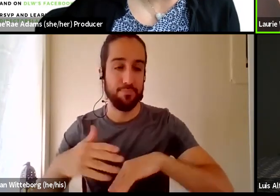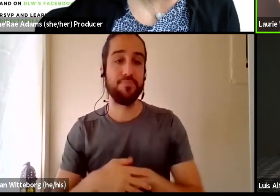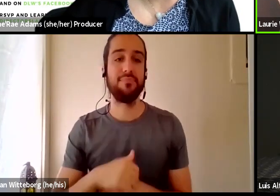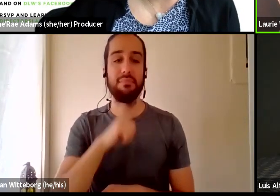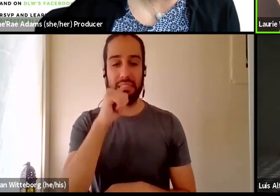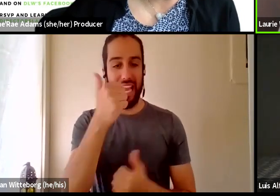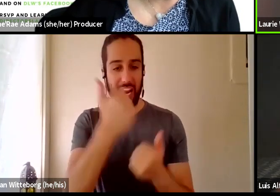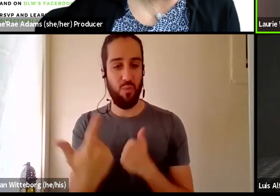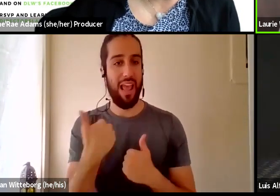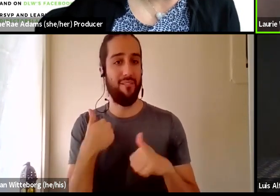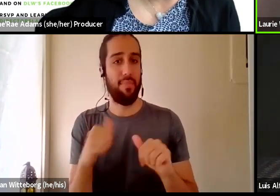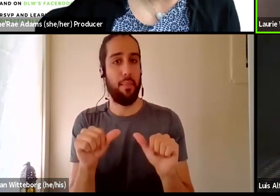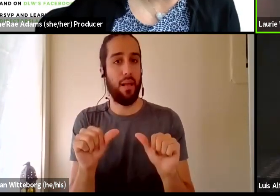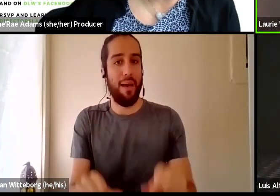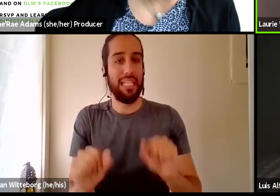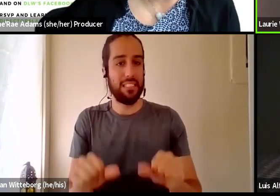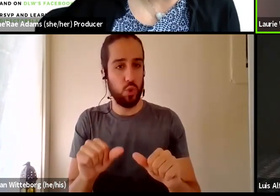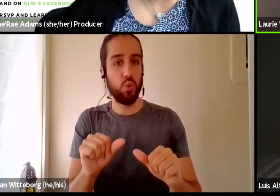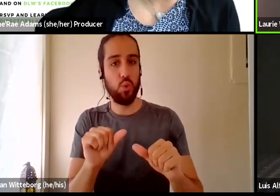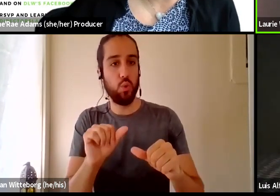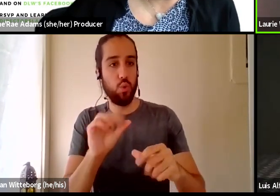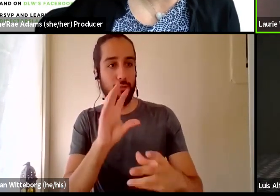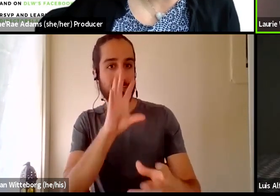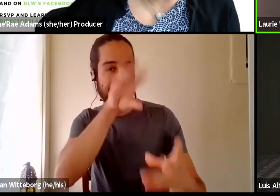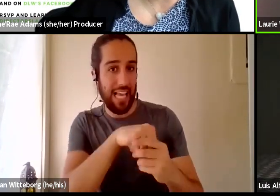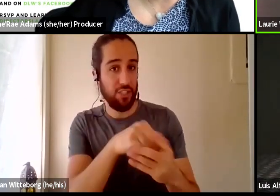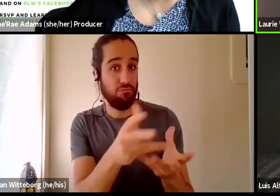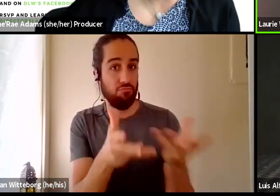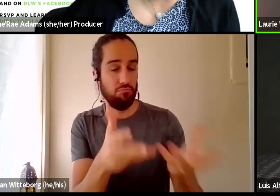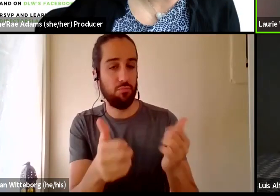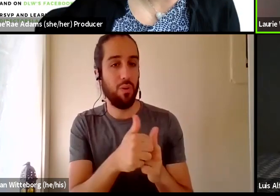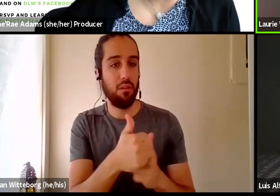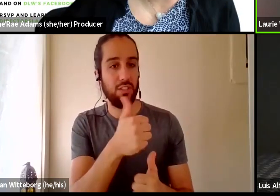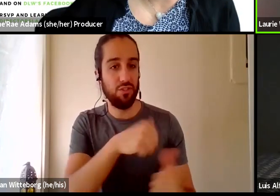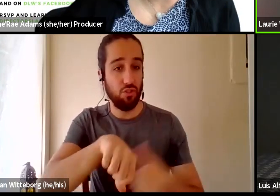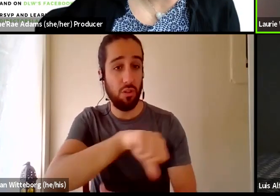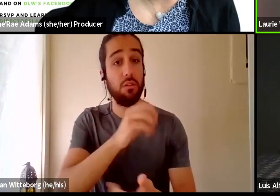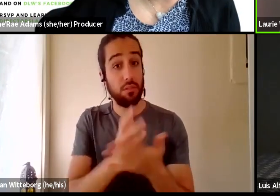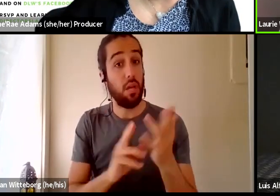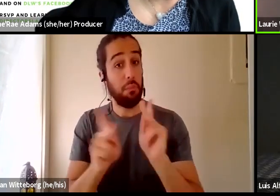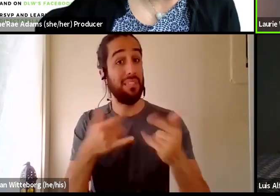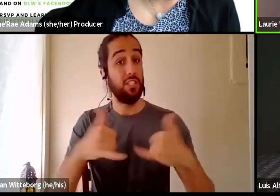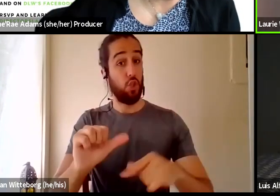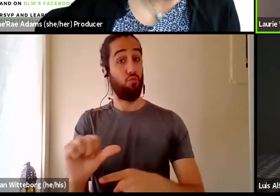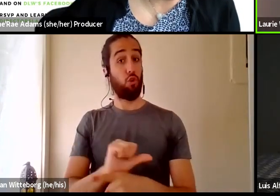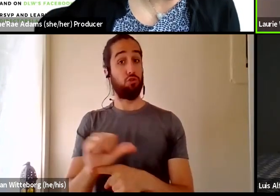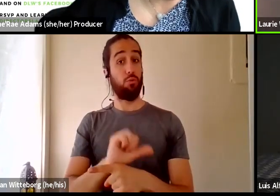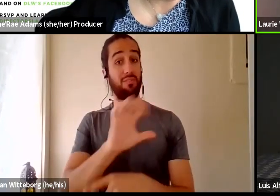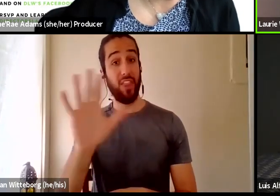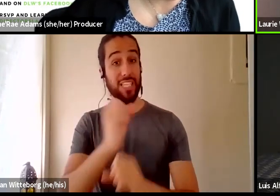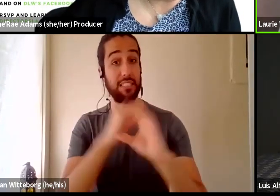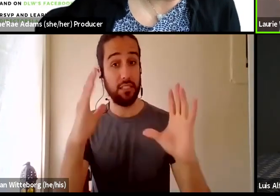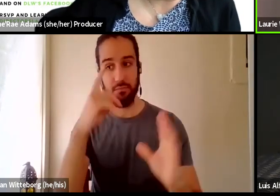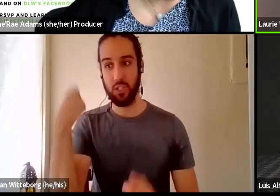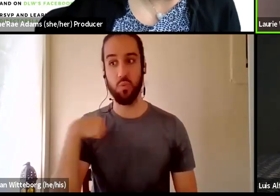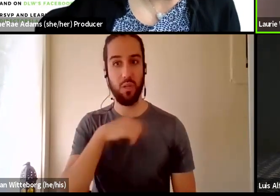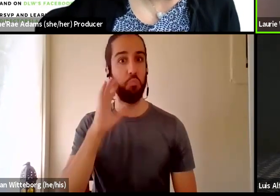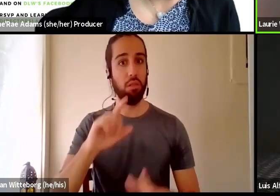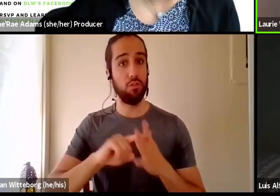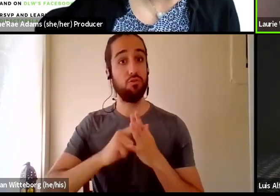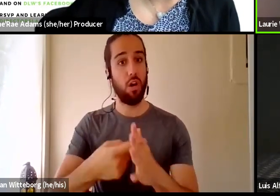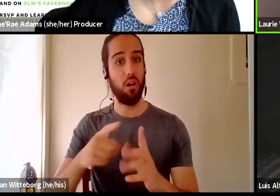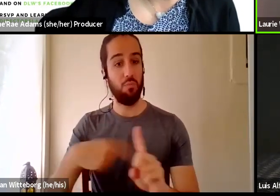to engage with each other. Some people are still rehearsing their scenes because we're going to pick up when we come back. We're going to